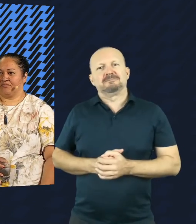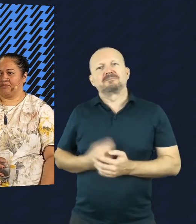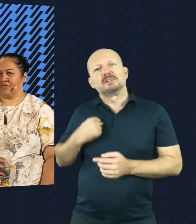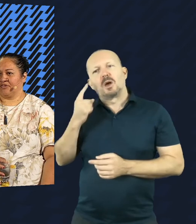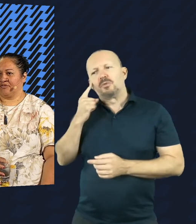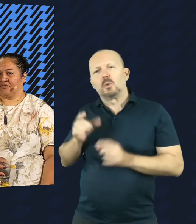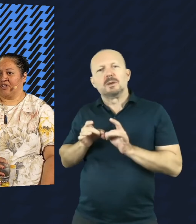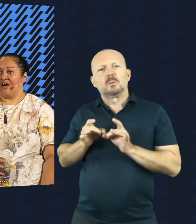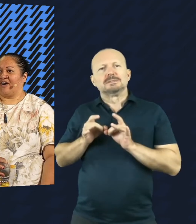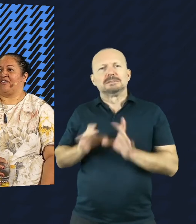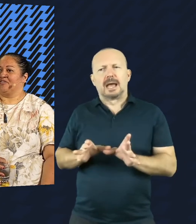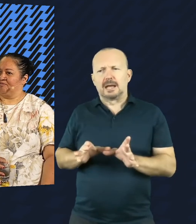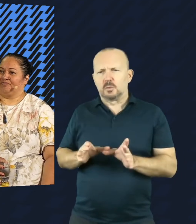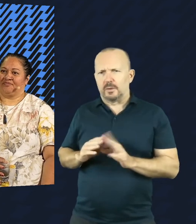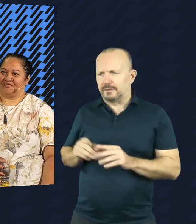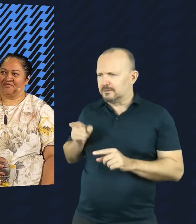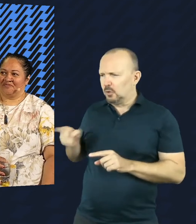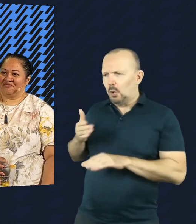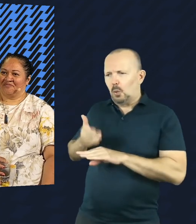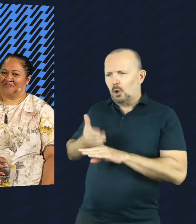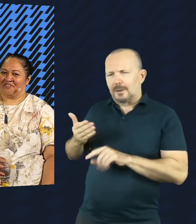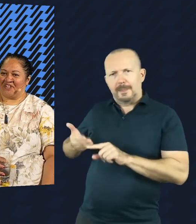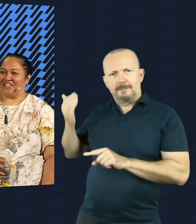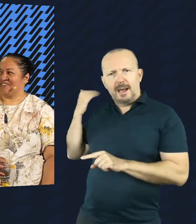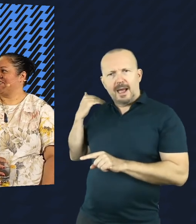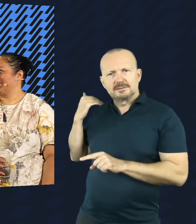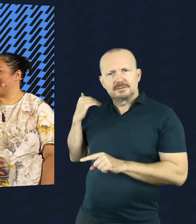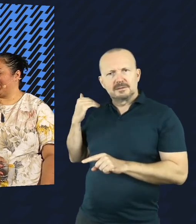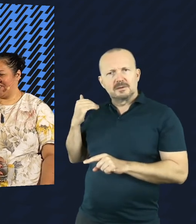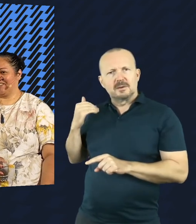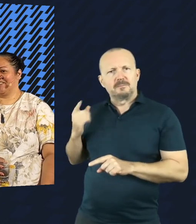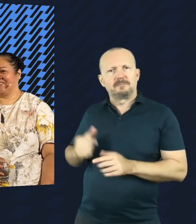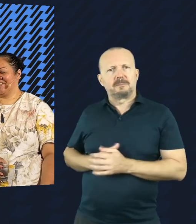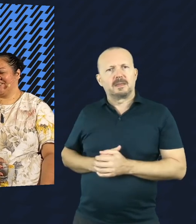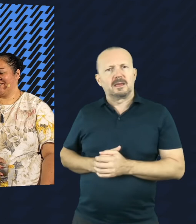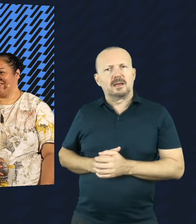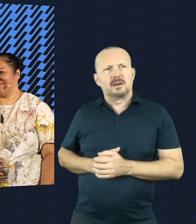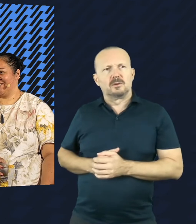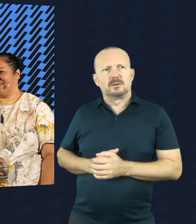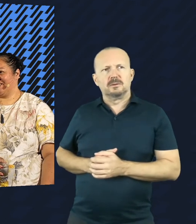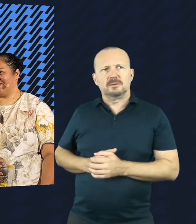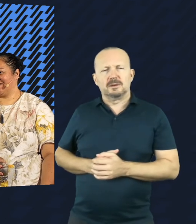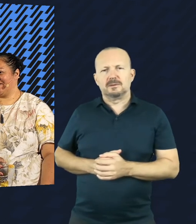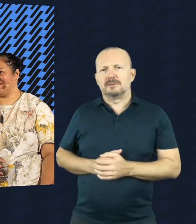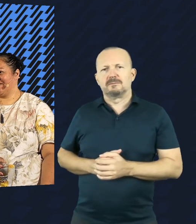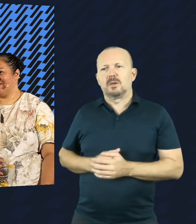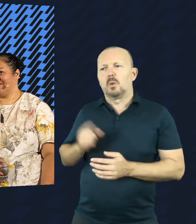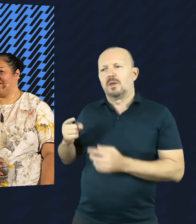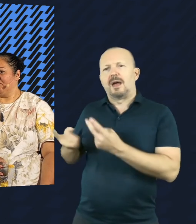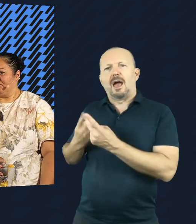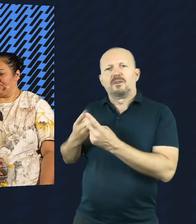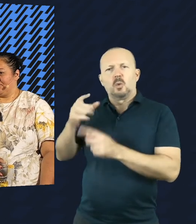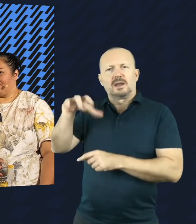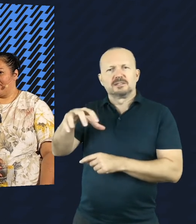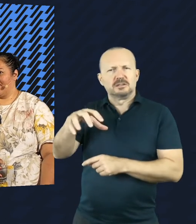what you've done in the past, and that is Ngā Upoko. Aye. And that amazing work, which has